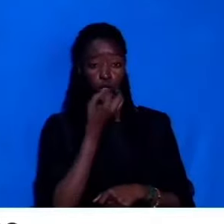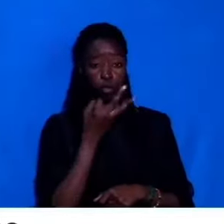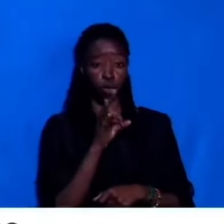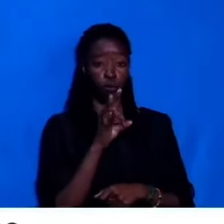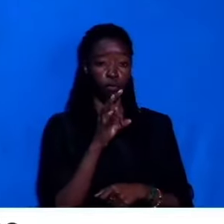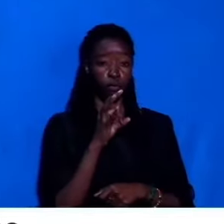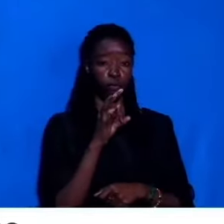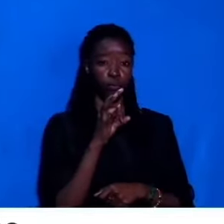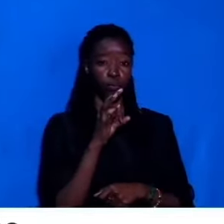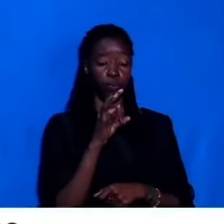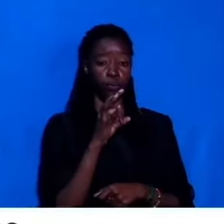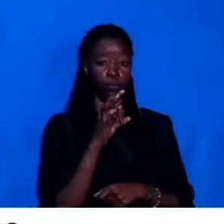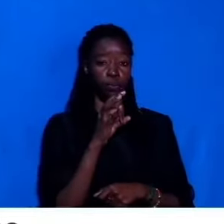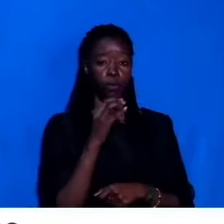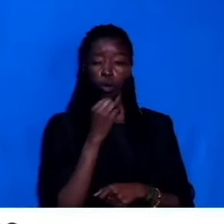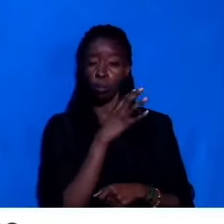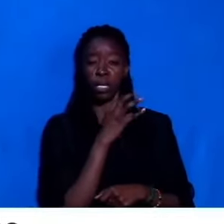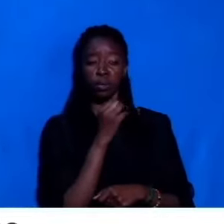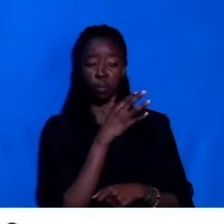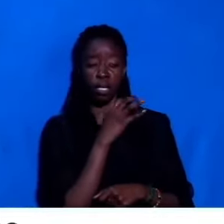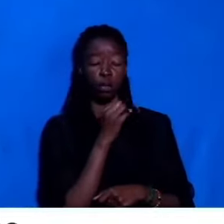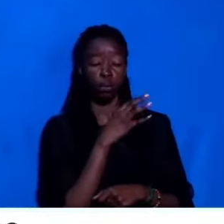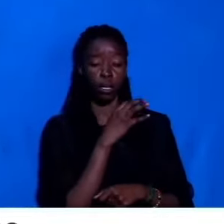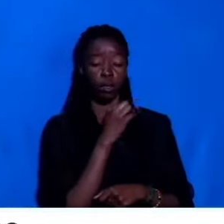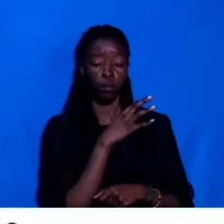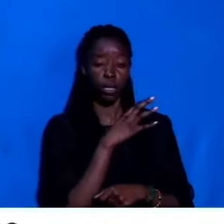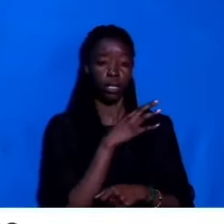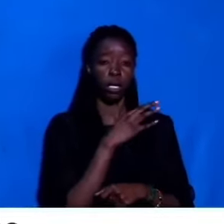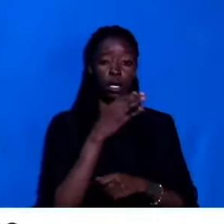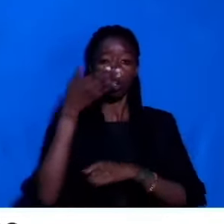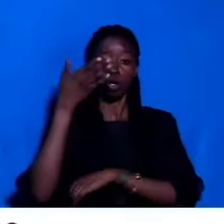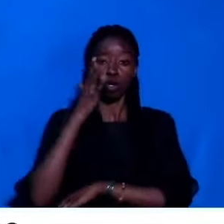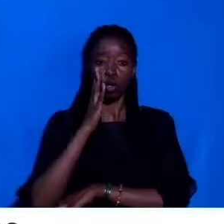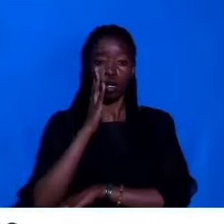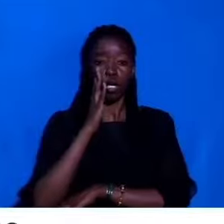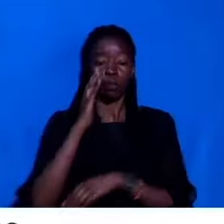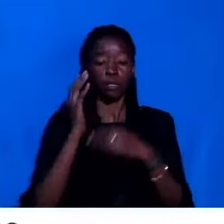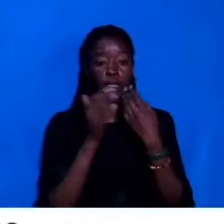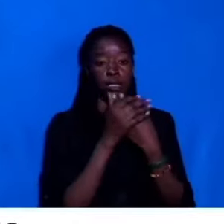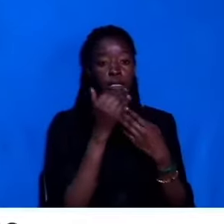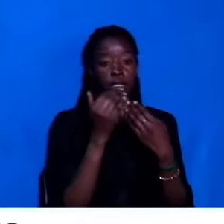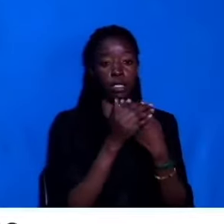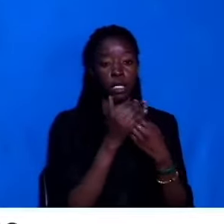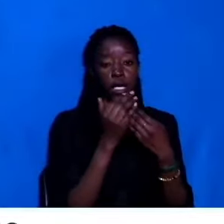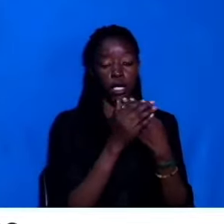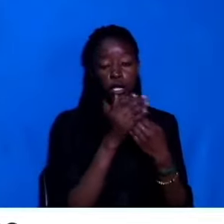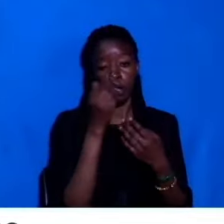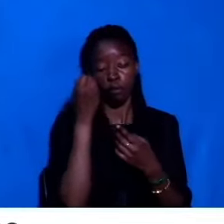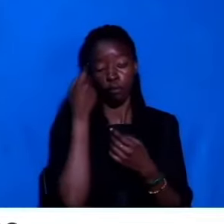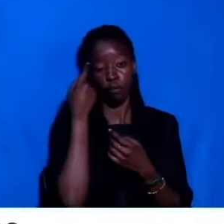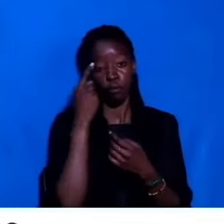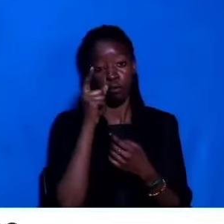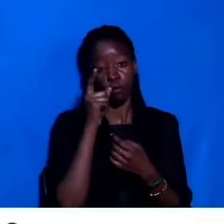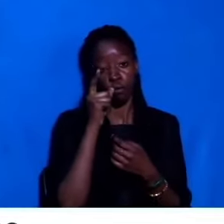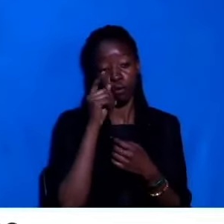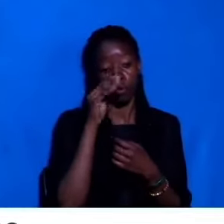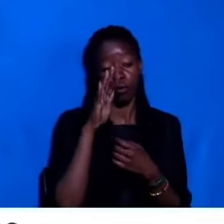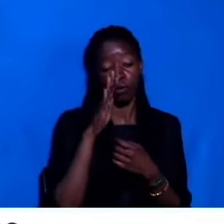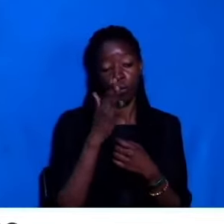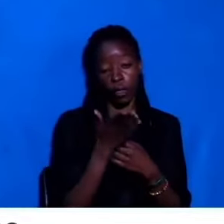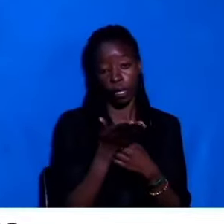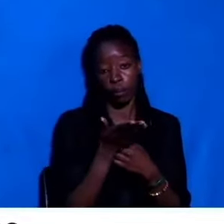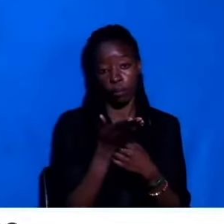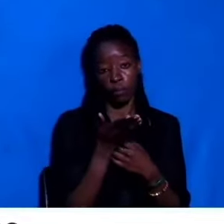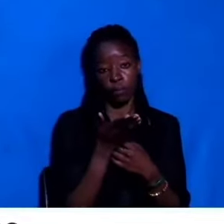had miraculously taken care of them during their wilderness wandering. Yet, they constantly complained to God for lack of